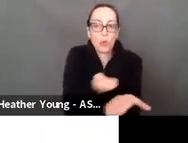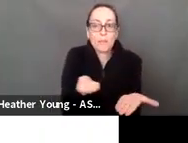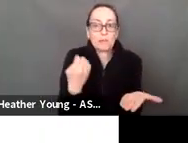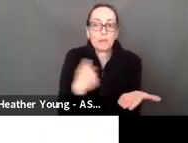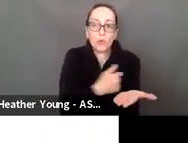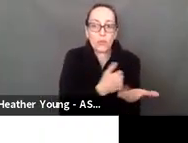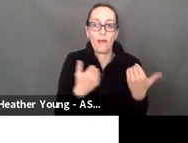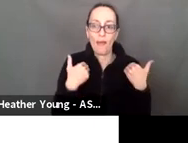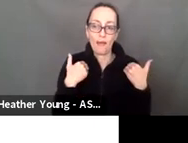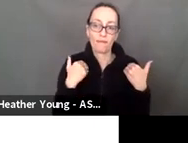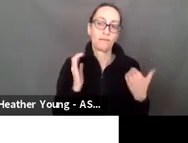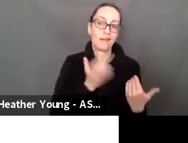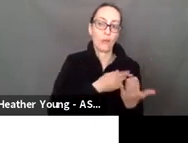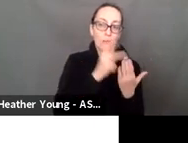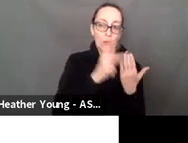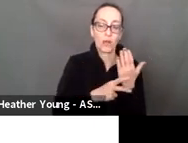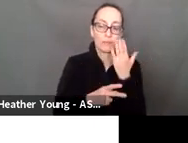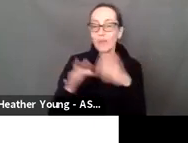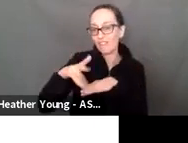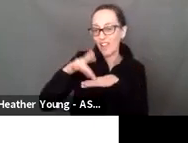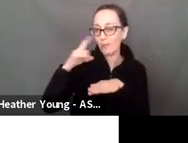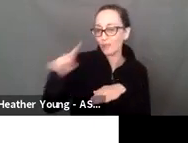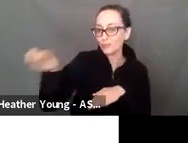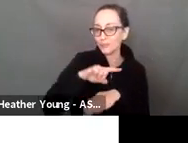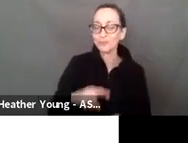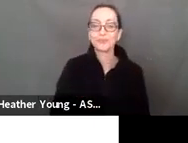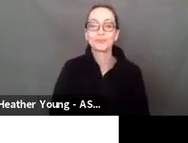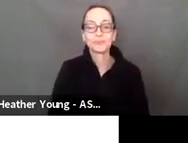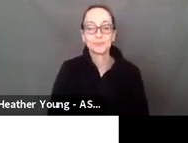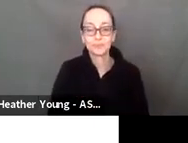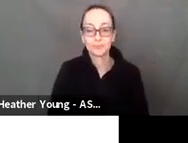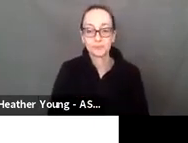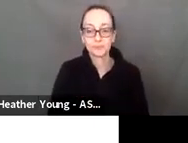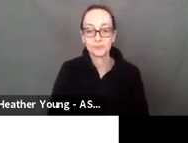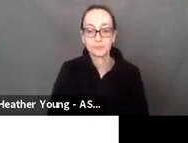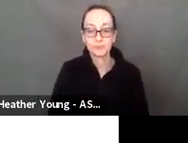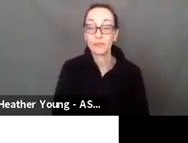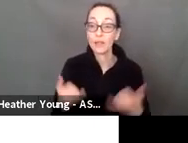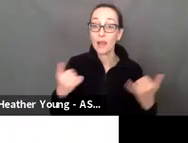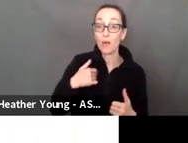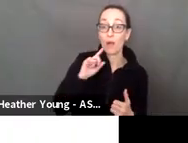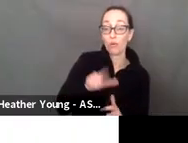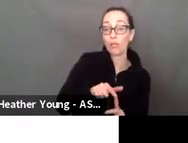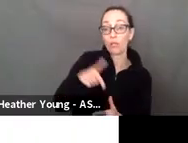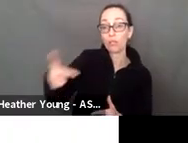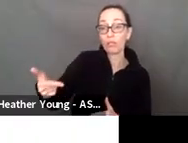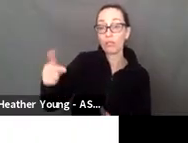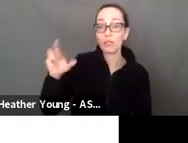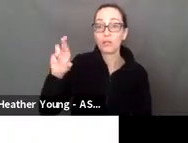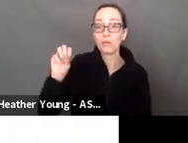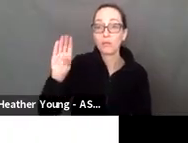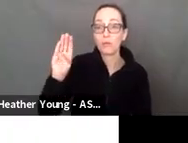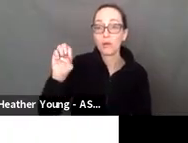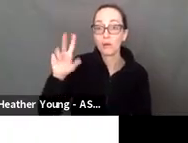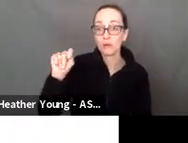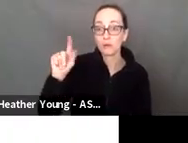to applicants. So with that, I'm going to turn this over to Robert Lynch, who